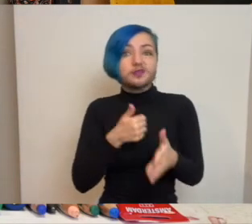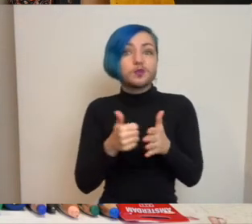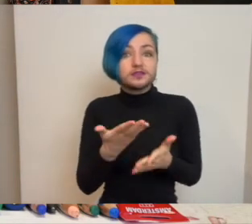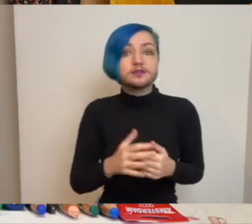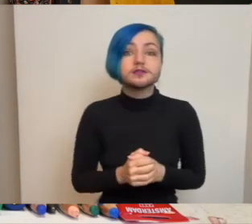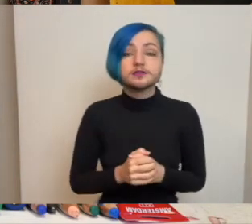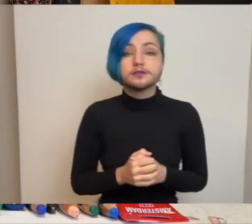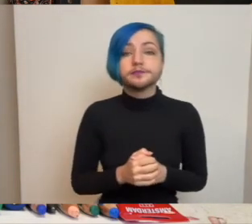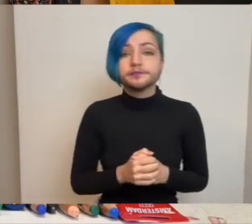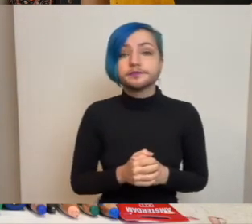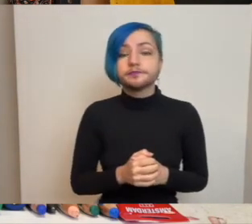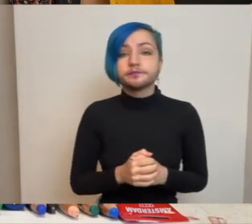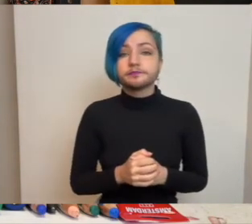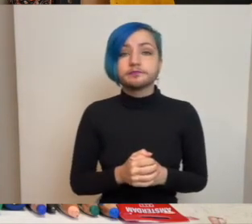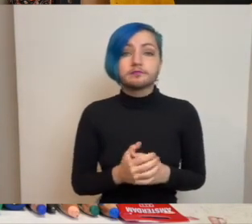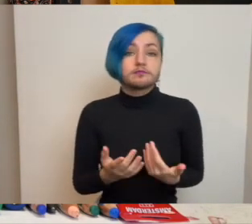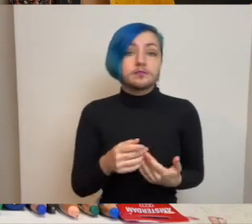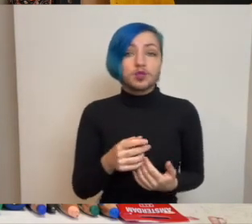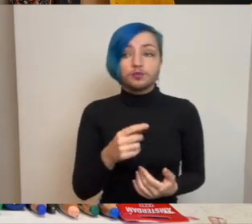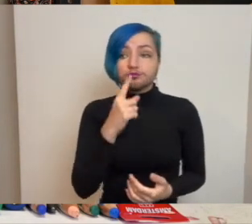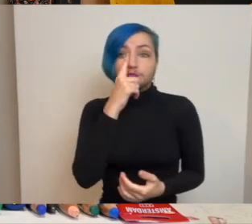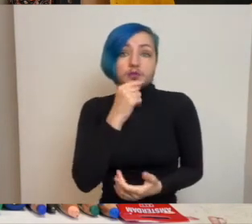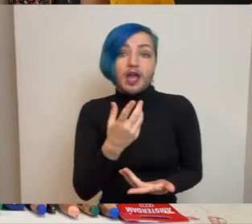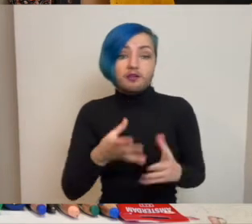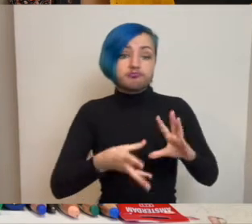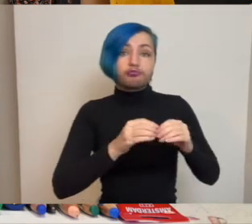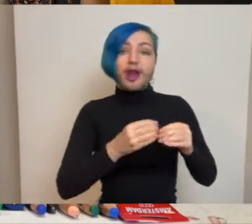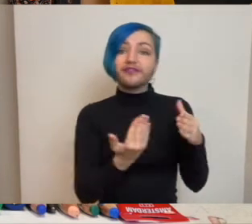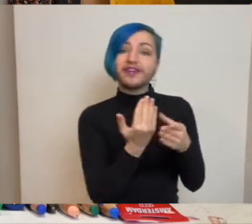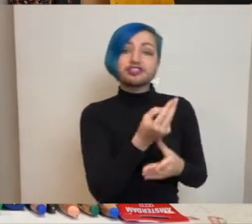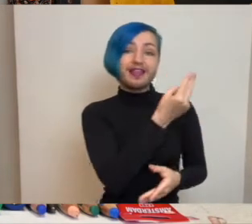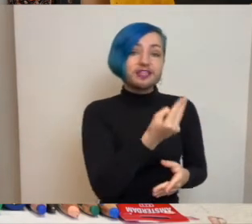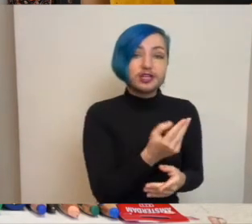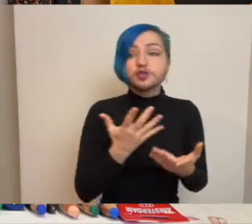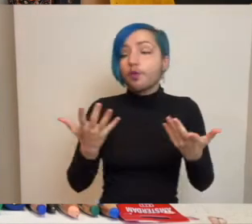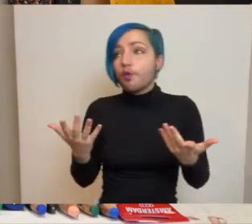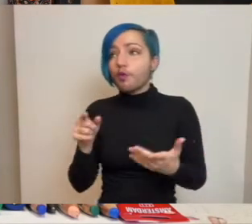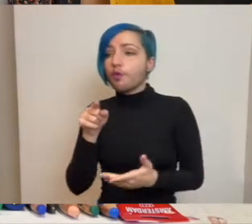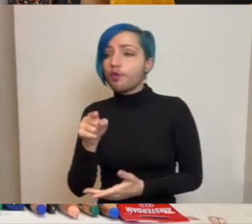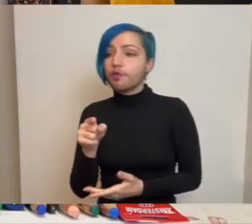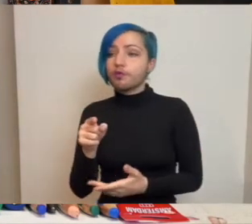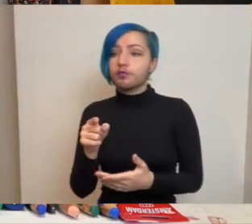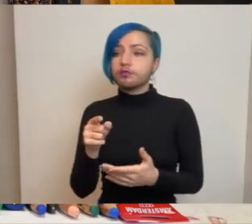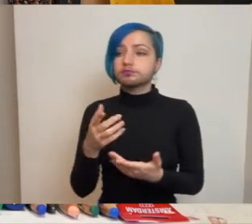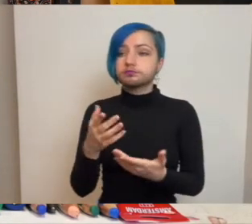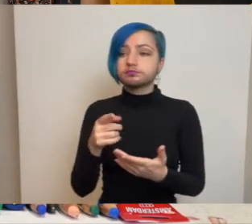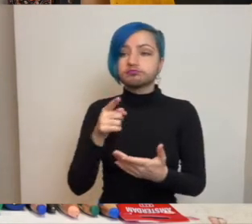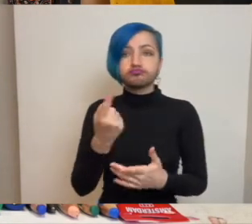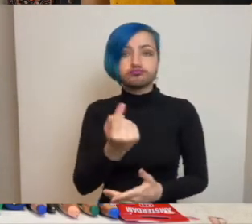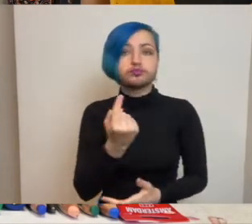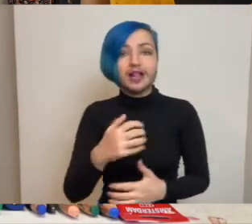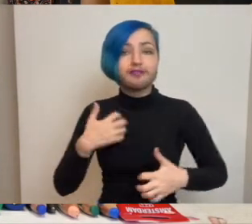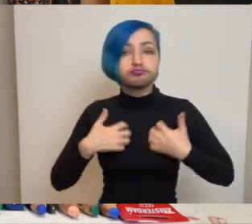basically. And you can use it as a fashion illustration, but you can also use it to help you if you're